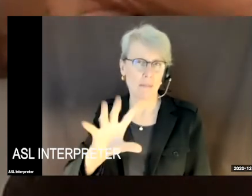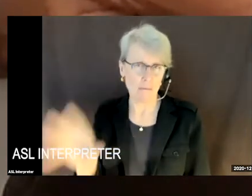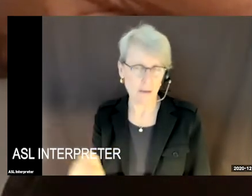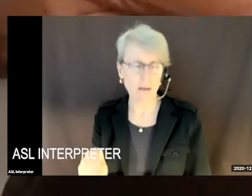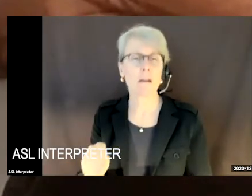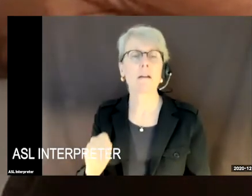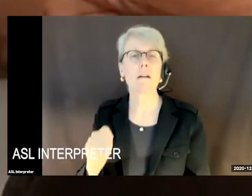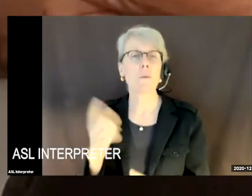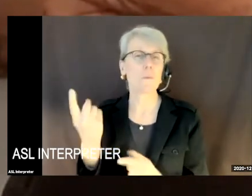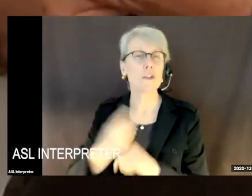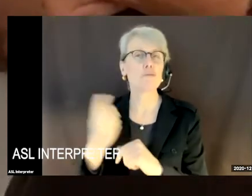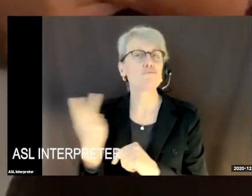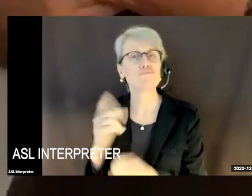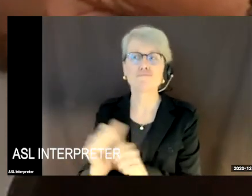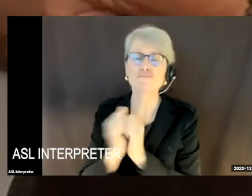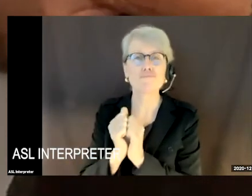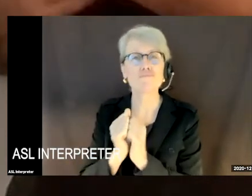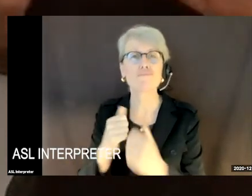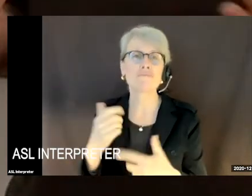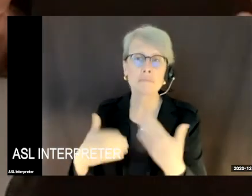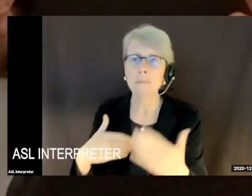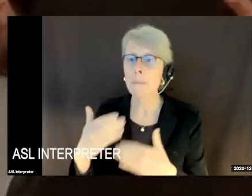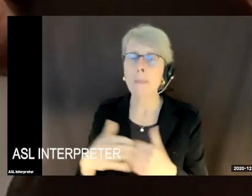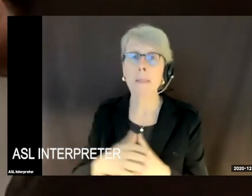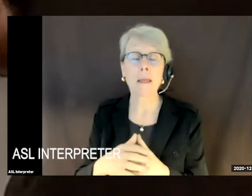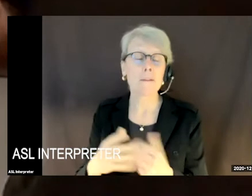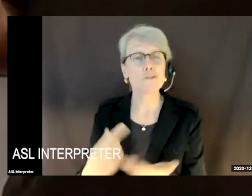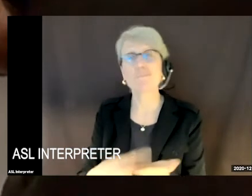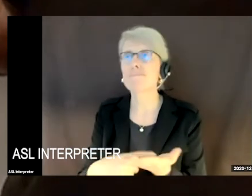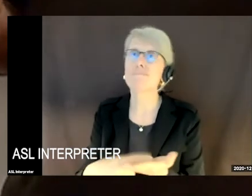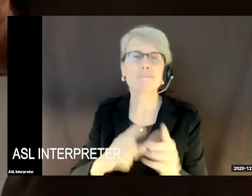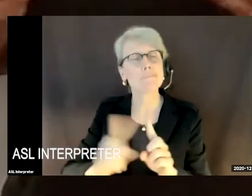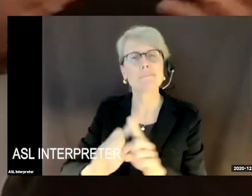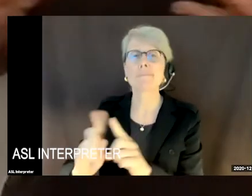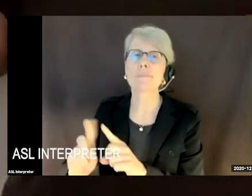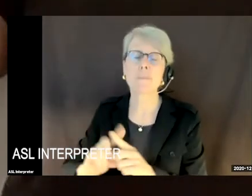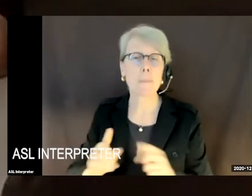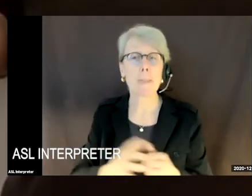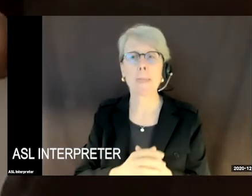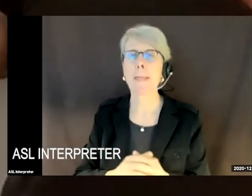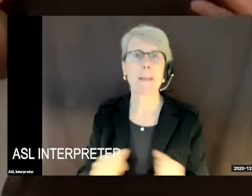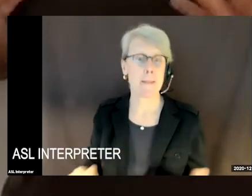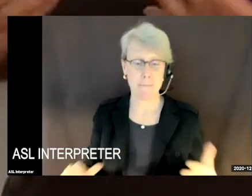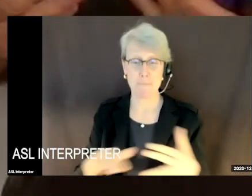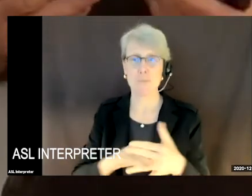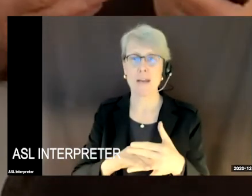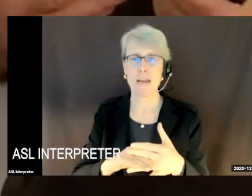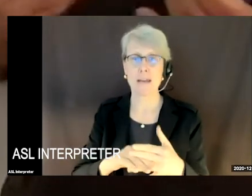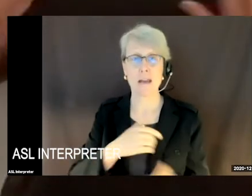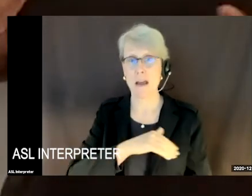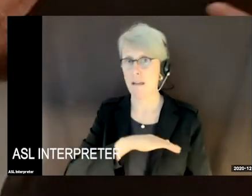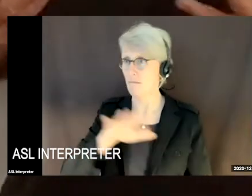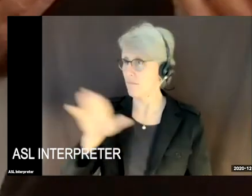self-advocate, represented in many places. And I was supporting him one day, and we were having these conversations that didn't seem to be